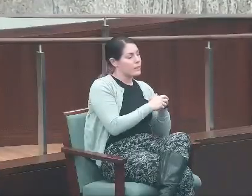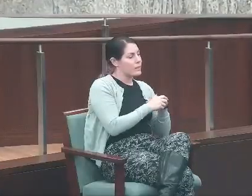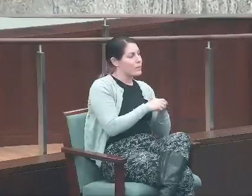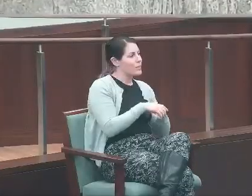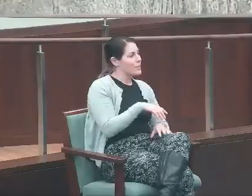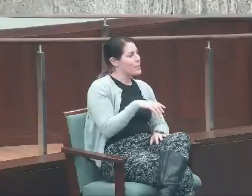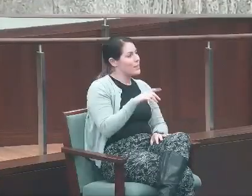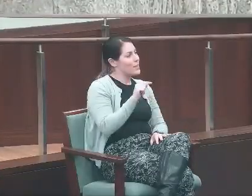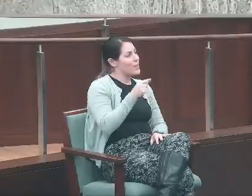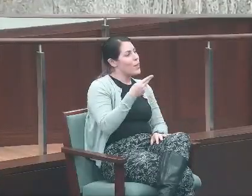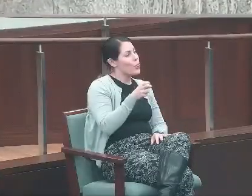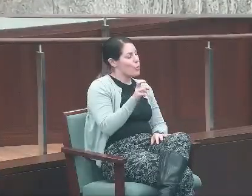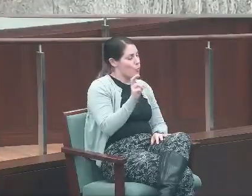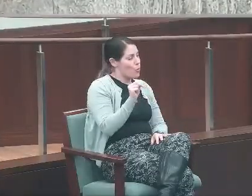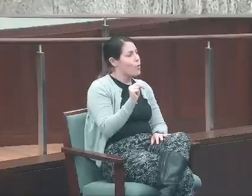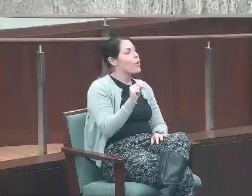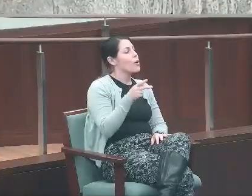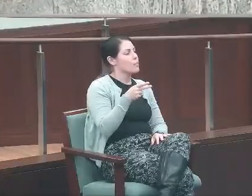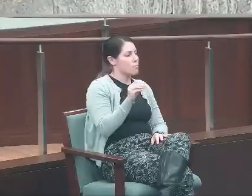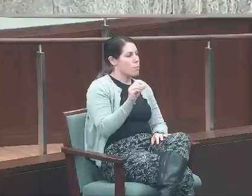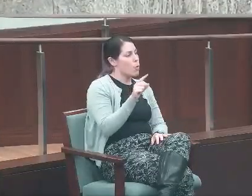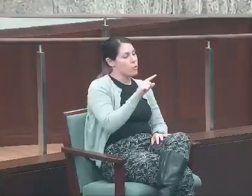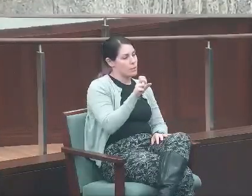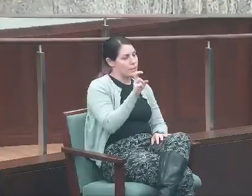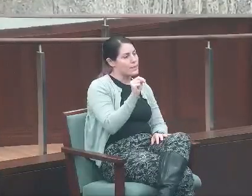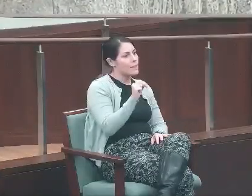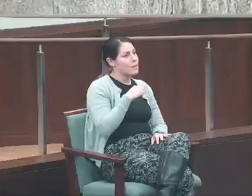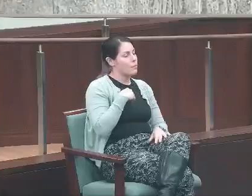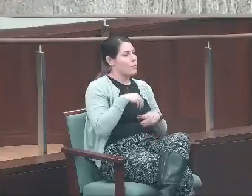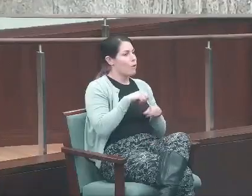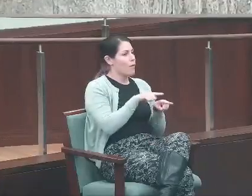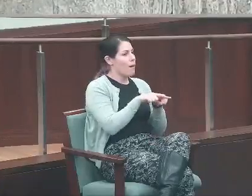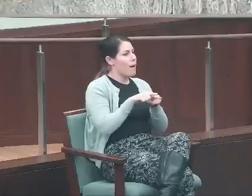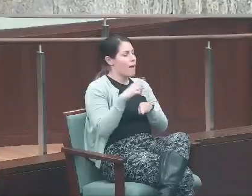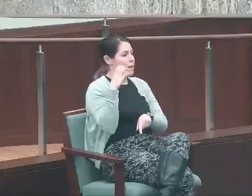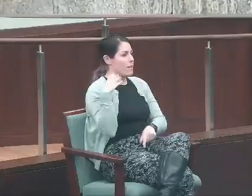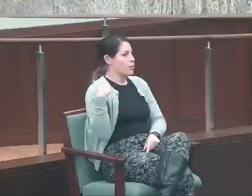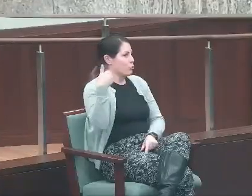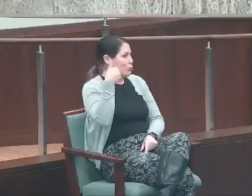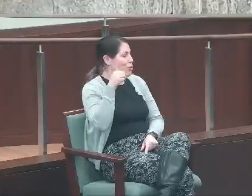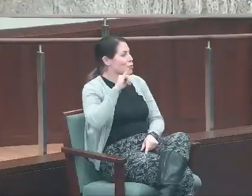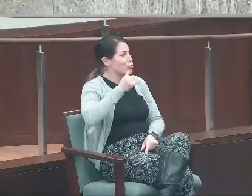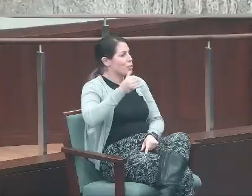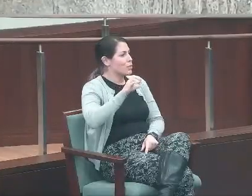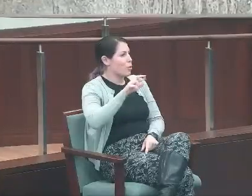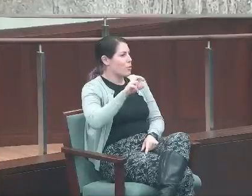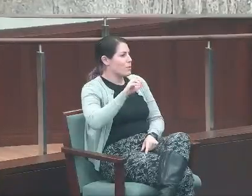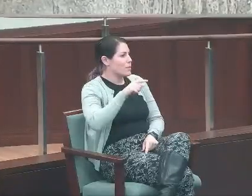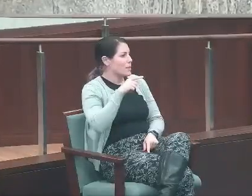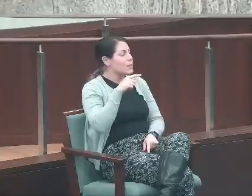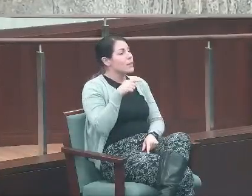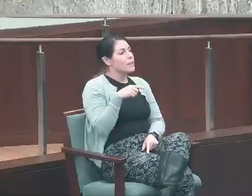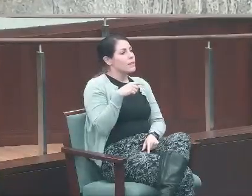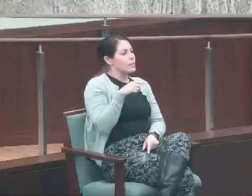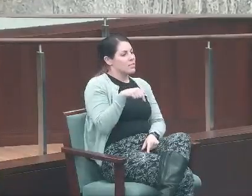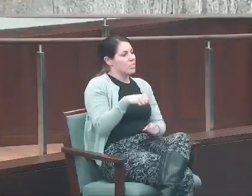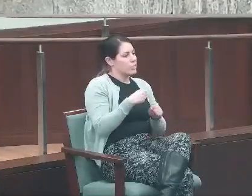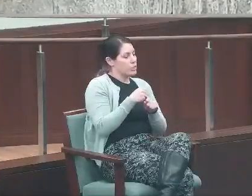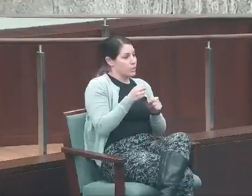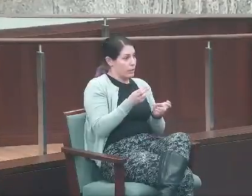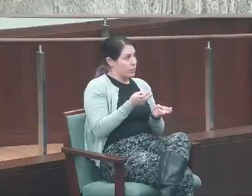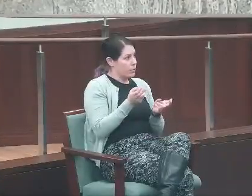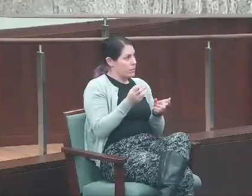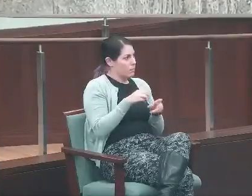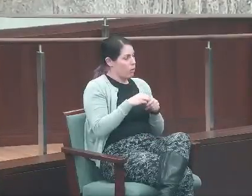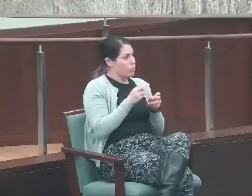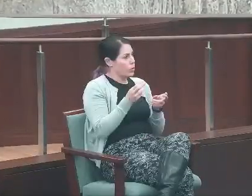is my pleasure to be serving as the chair of the JCRC's 2025 Nominating Committee, which is a